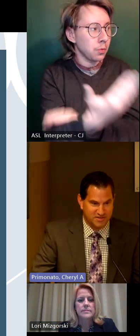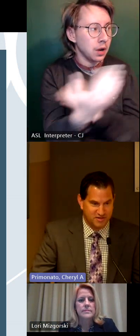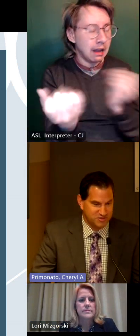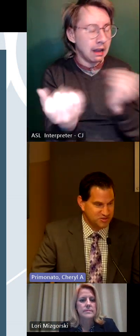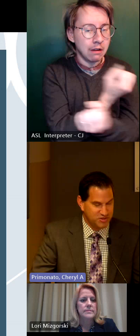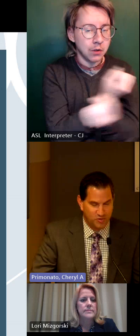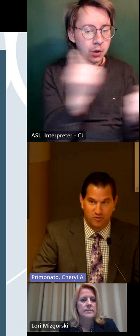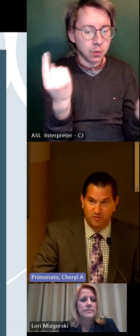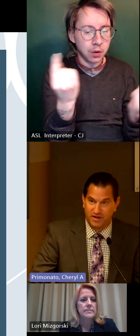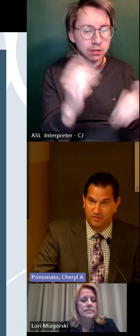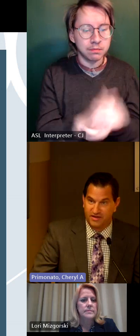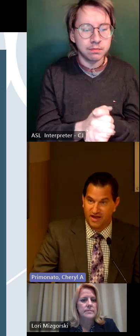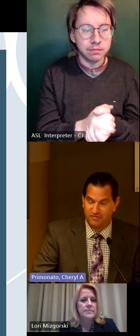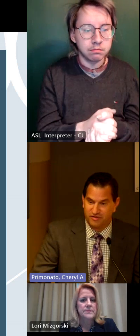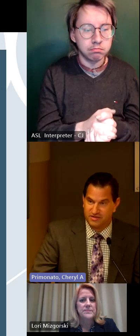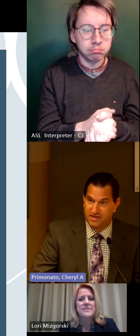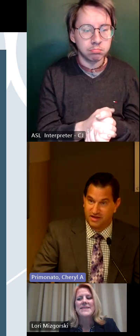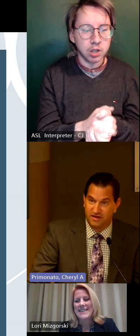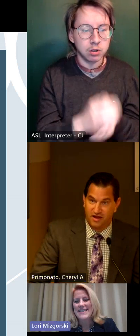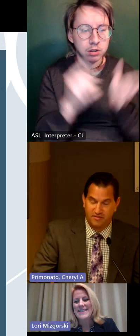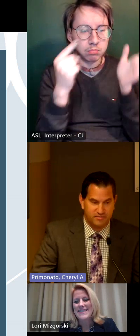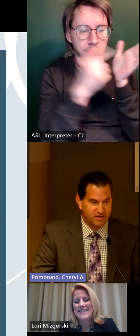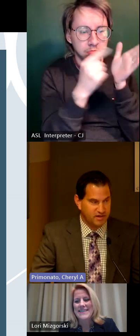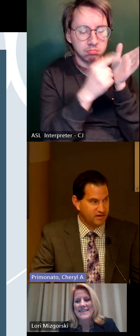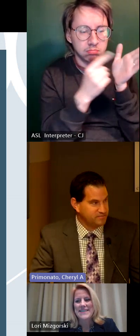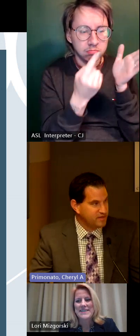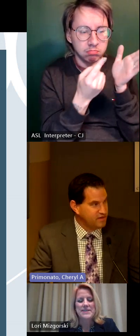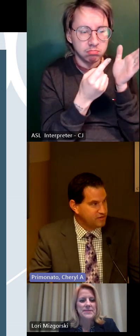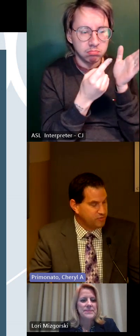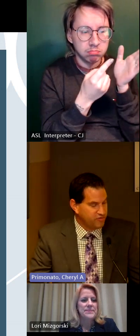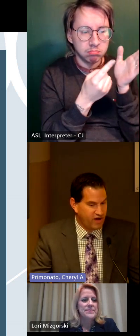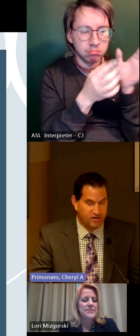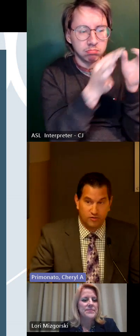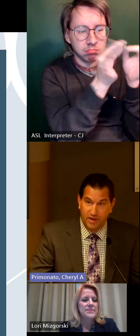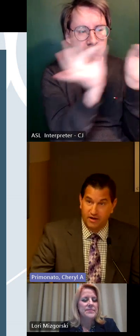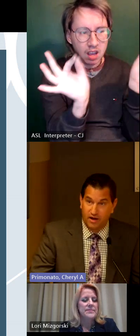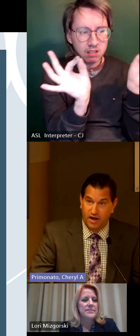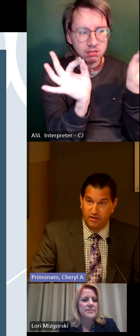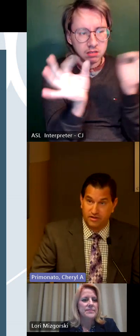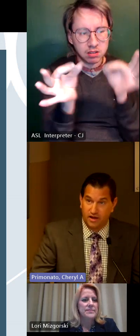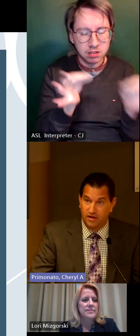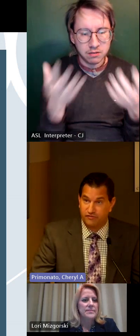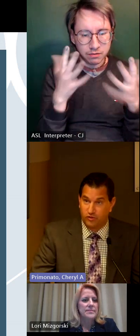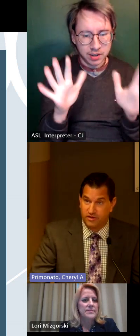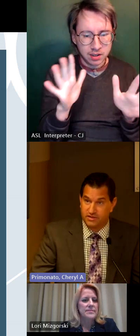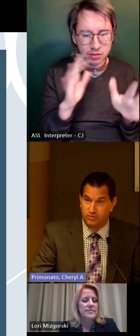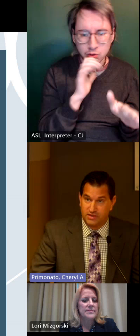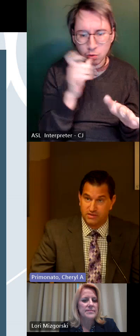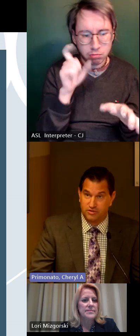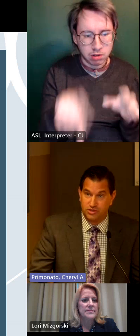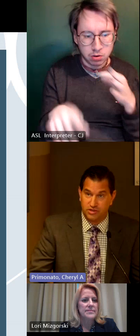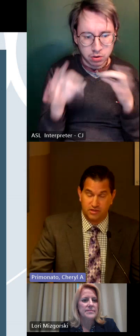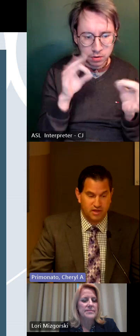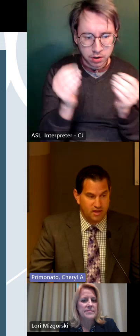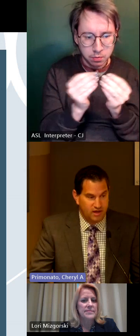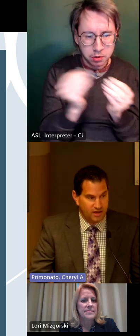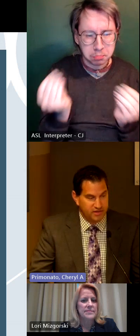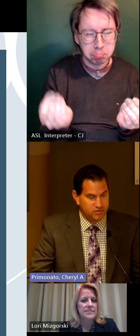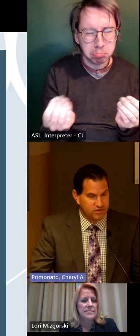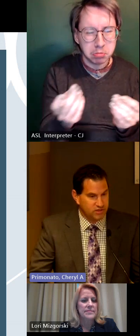titled the resolution, so I won't reread that for the sake of the time. To provide a little background for this